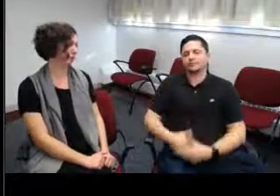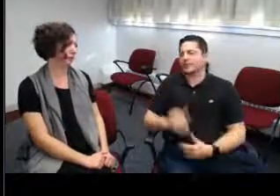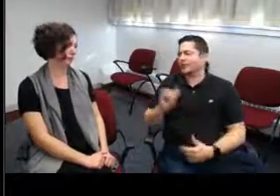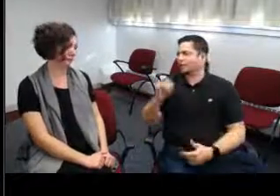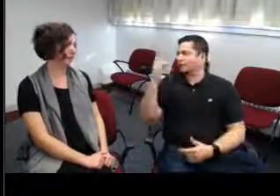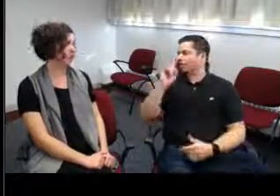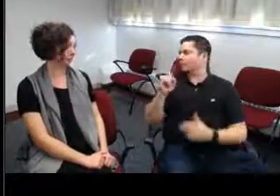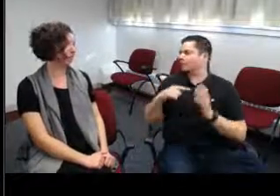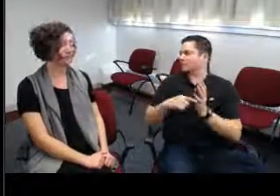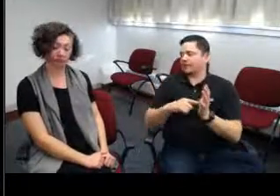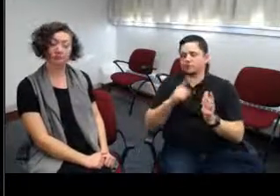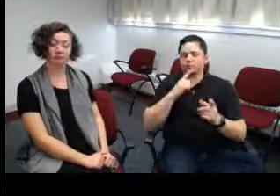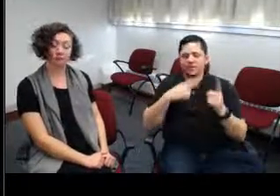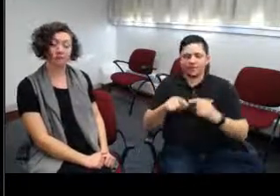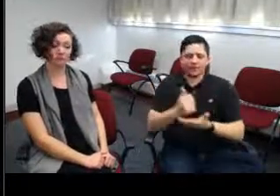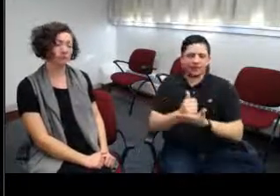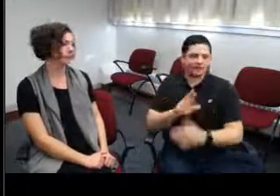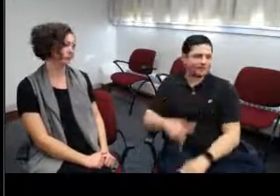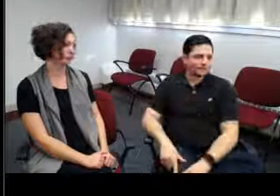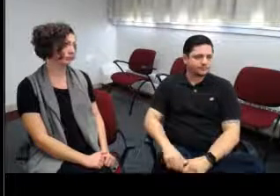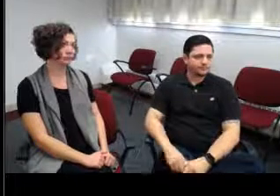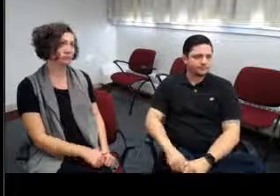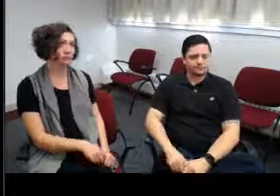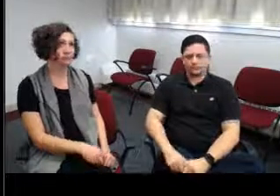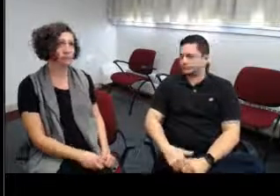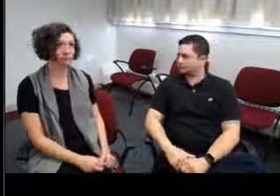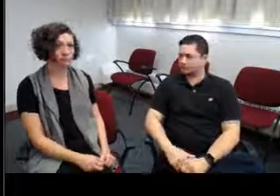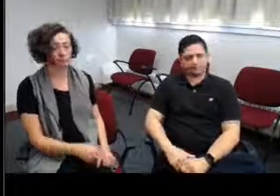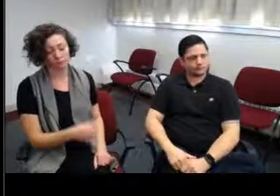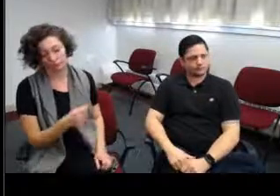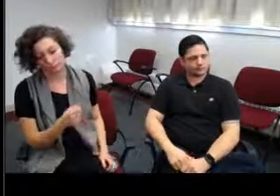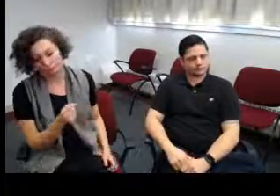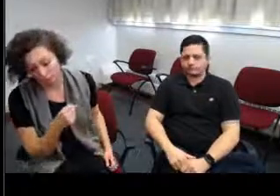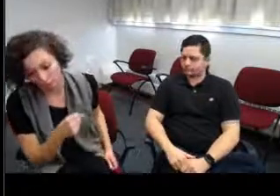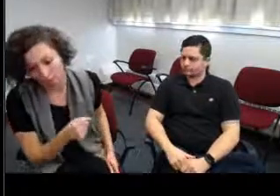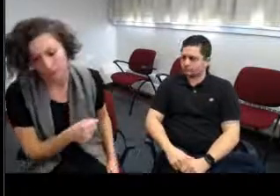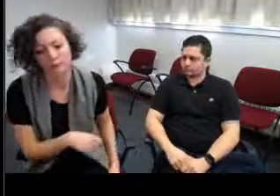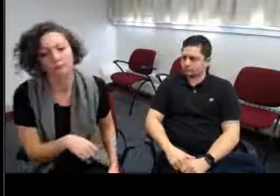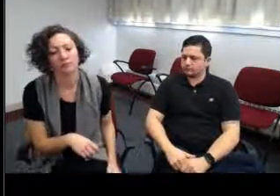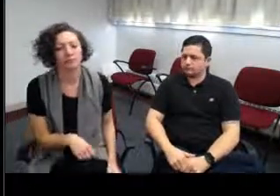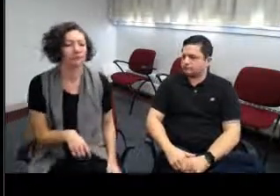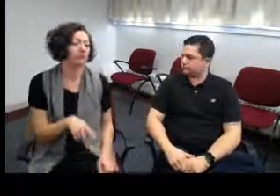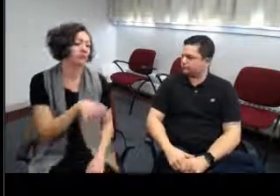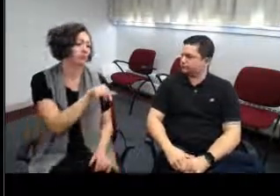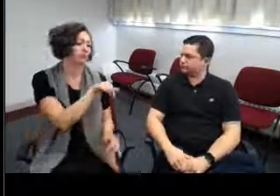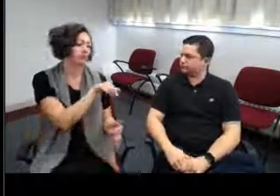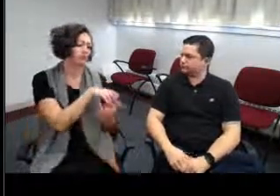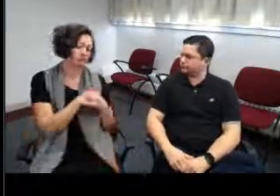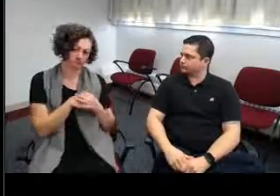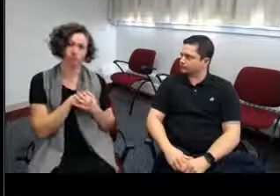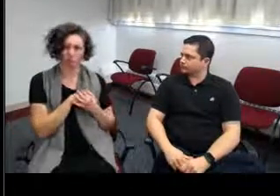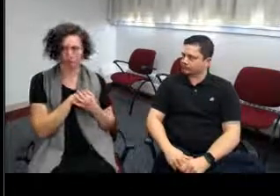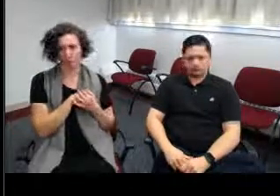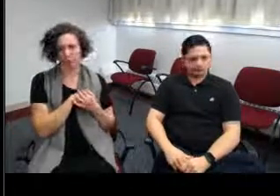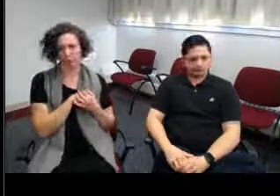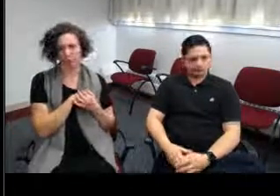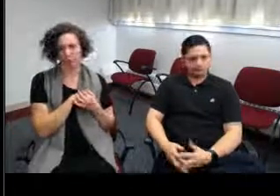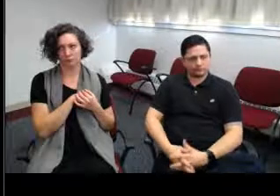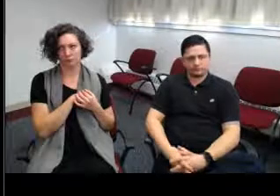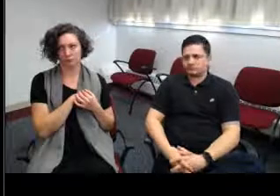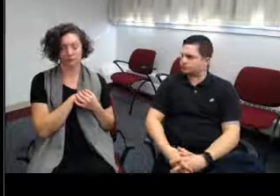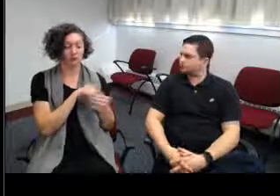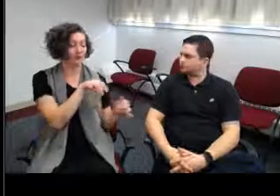that's IV, an IV drug. And so they might answer no if you ask, do you use drugs using that sign, whereas